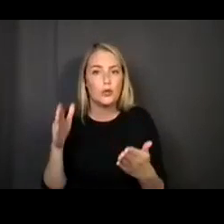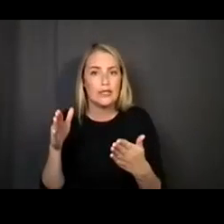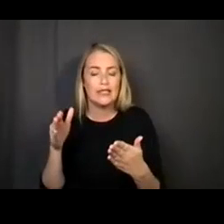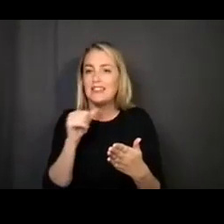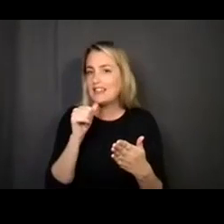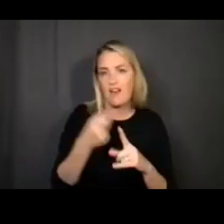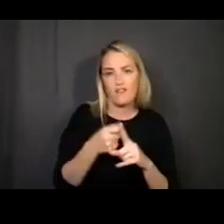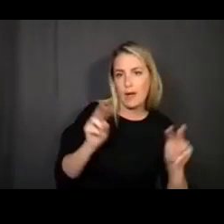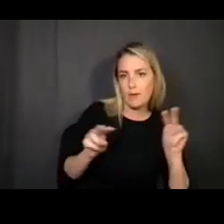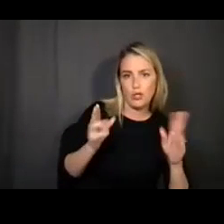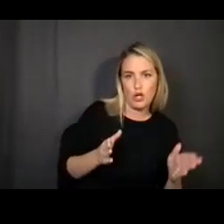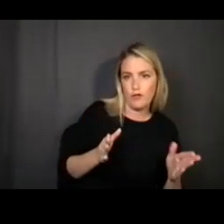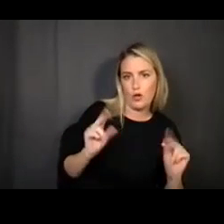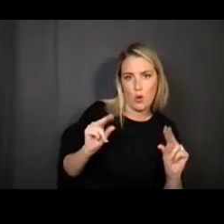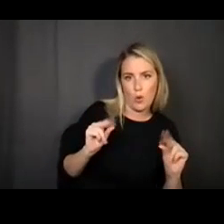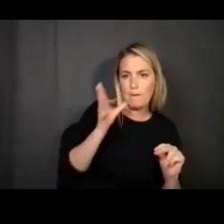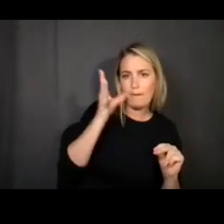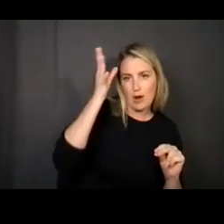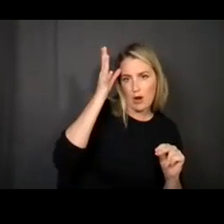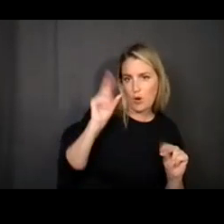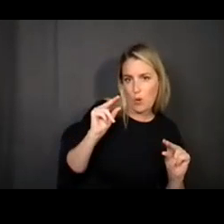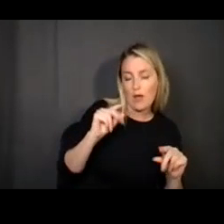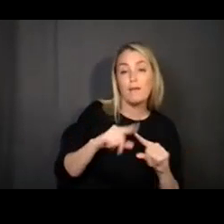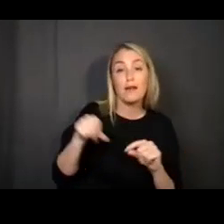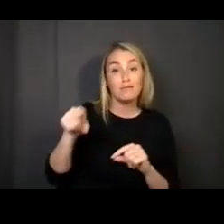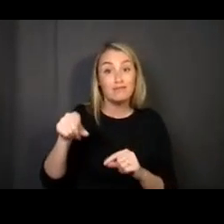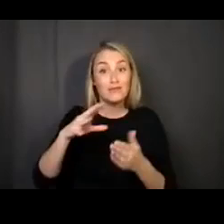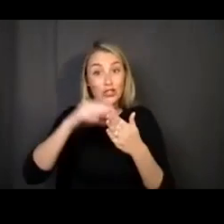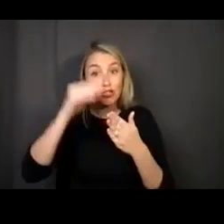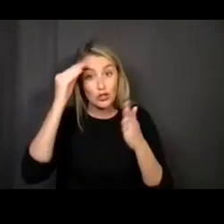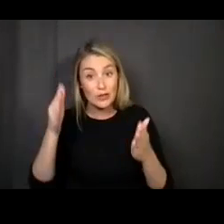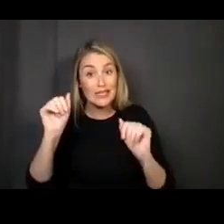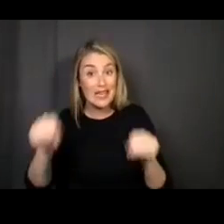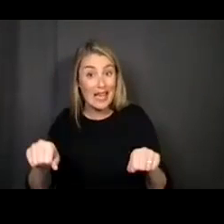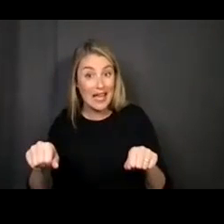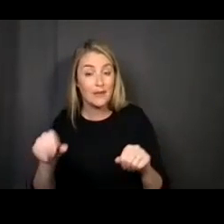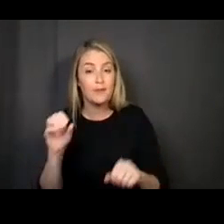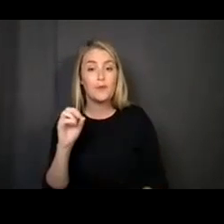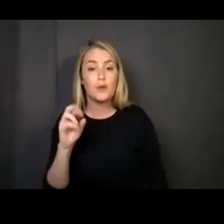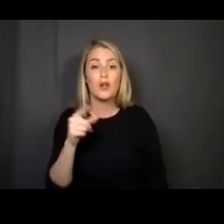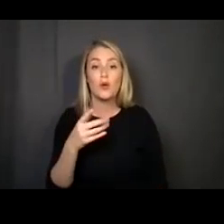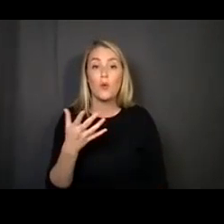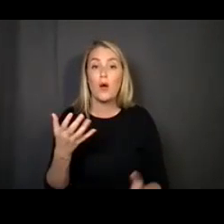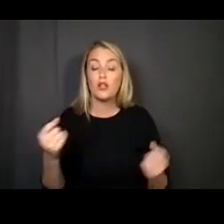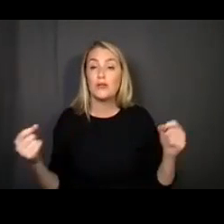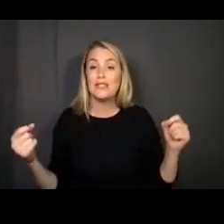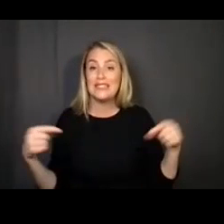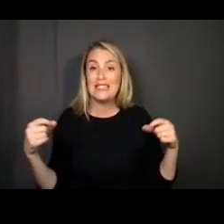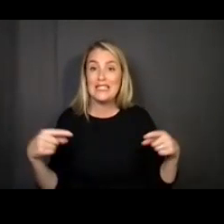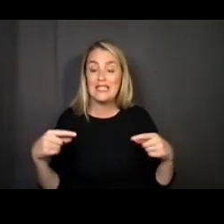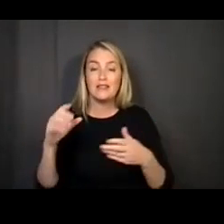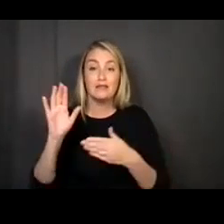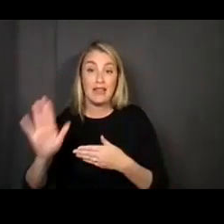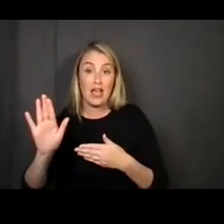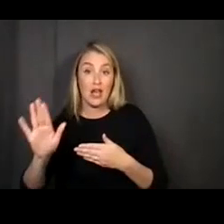observer. But you also can, if you would like, to sync your child's